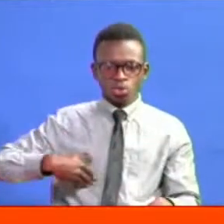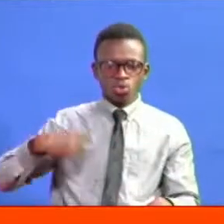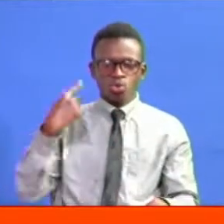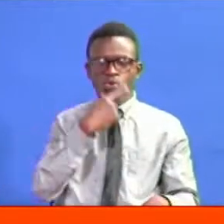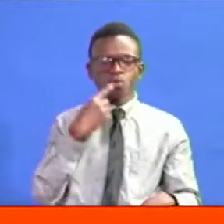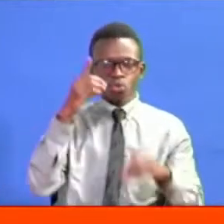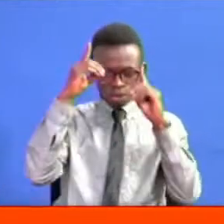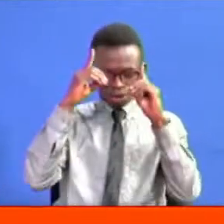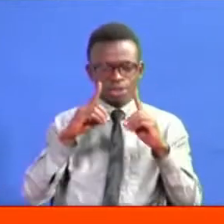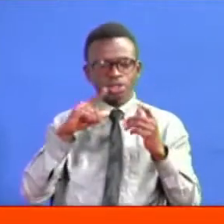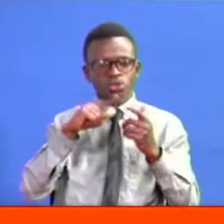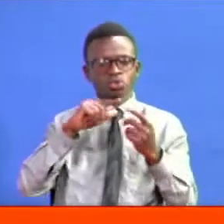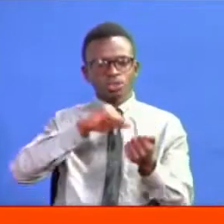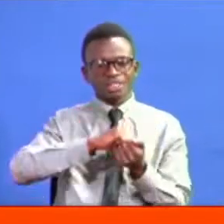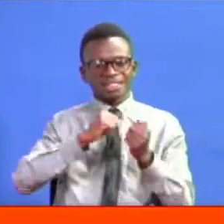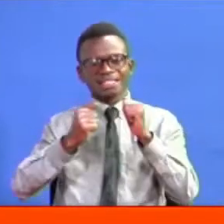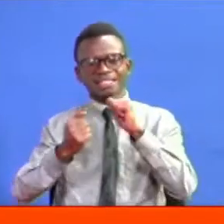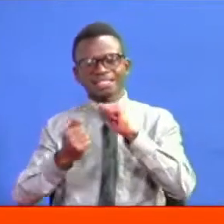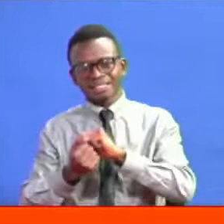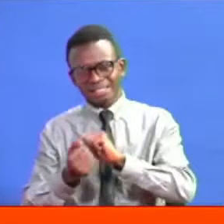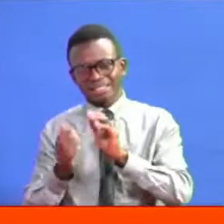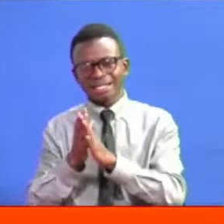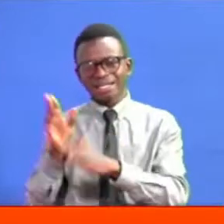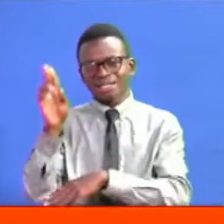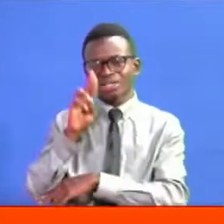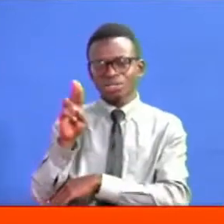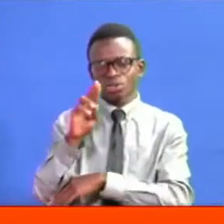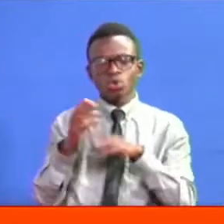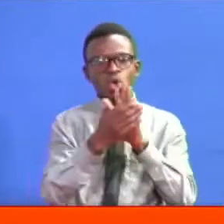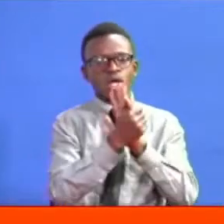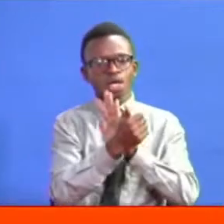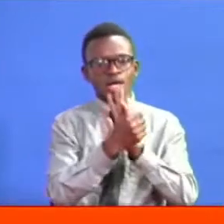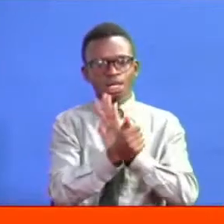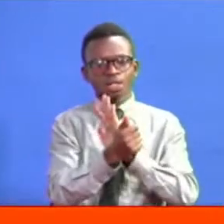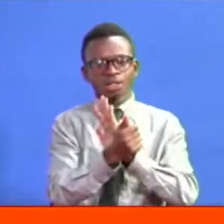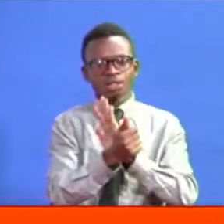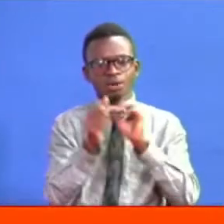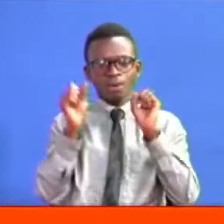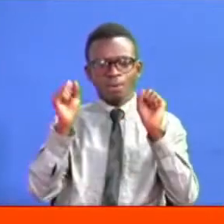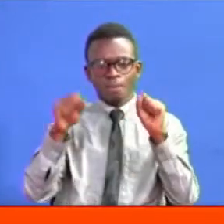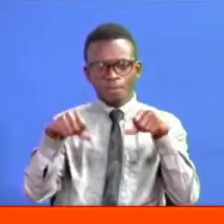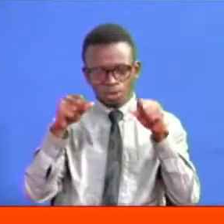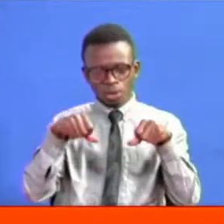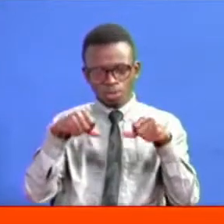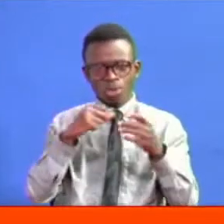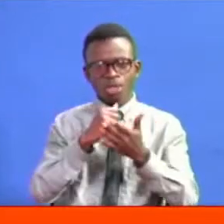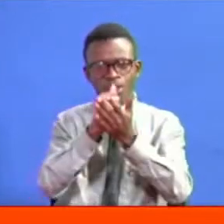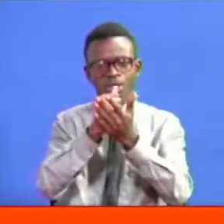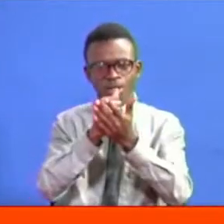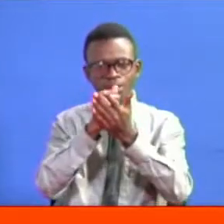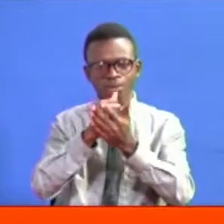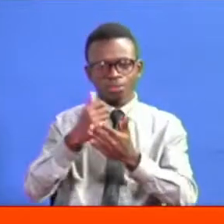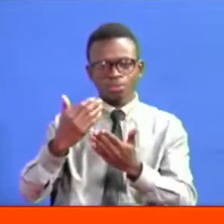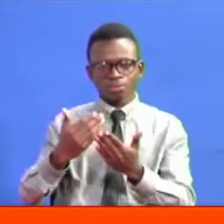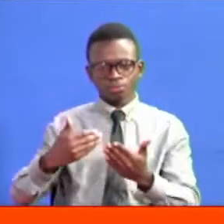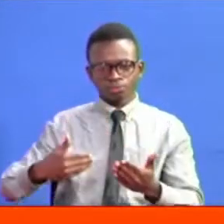flip the other side of the coin and to use a God-given talent to positively impact on the lives of the